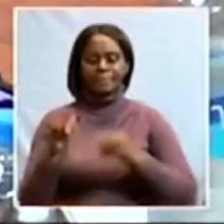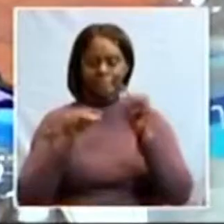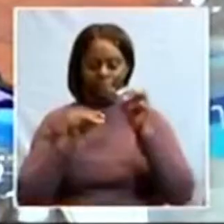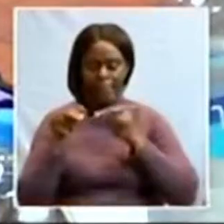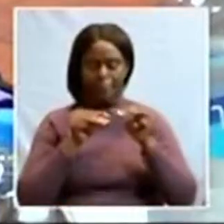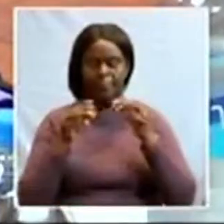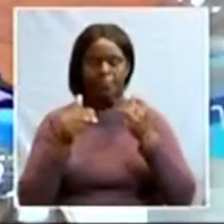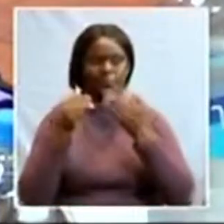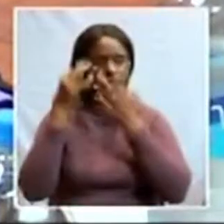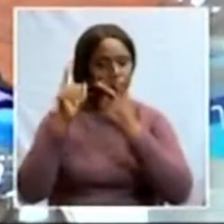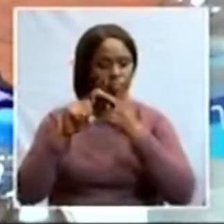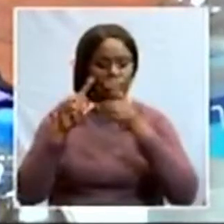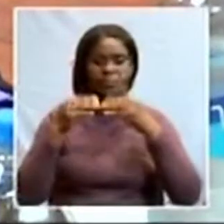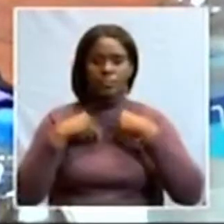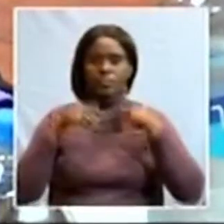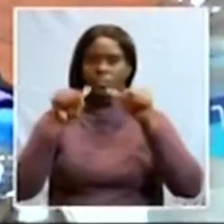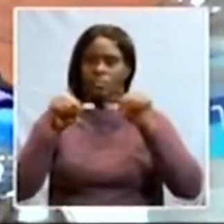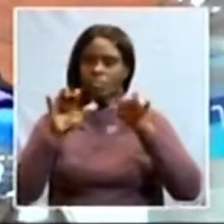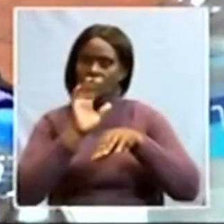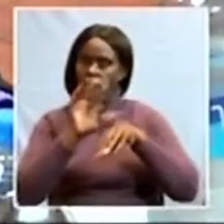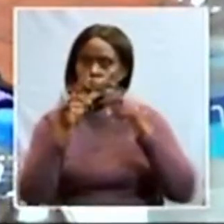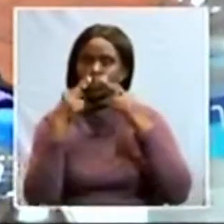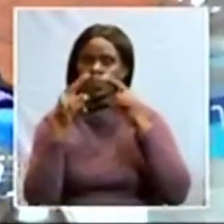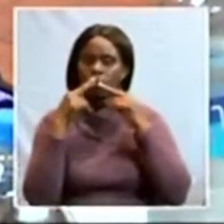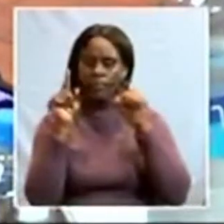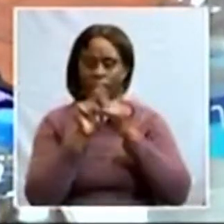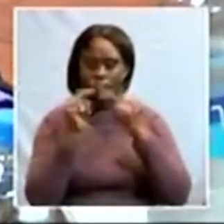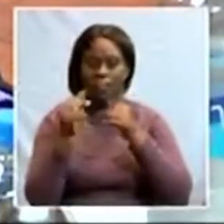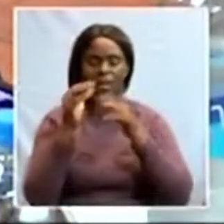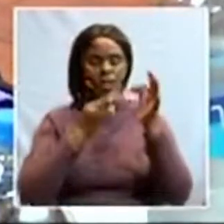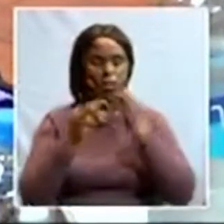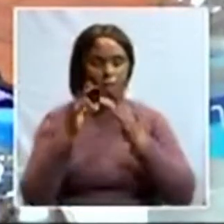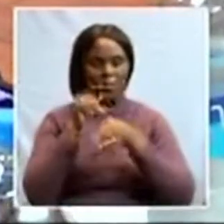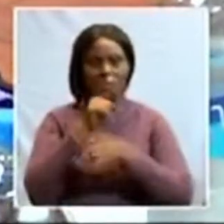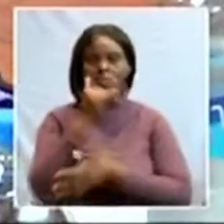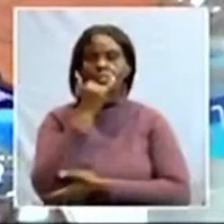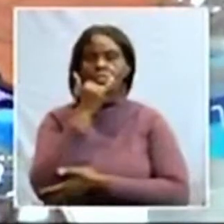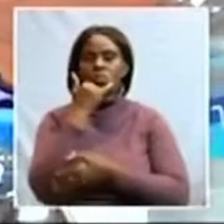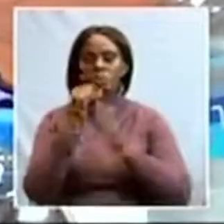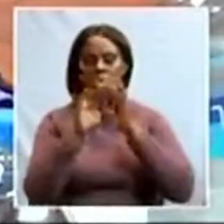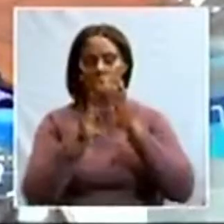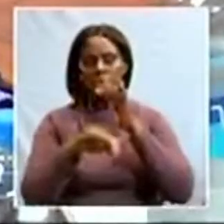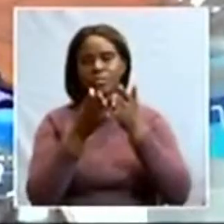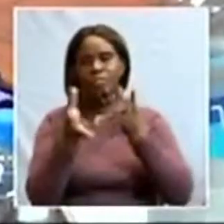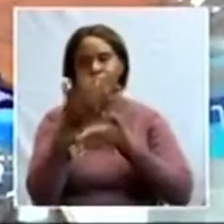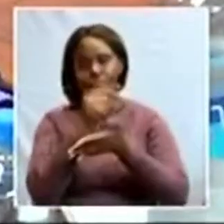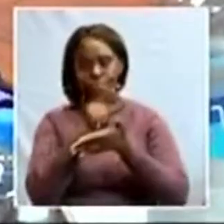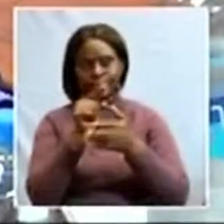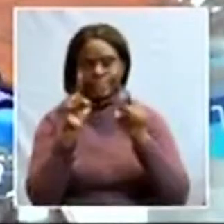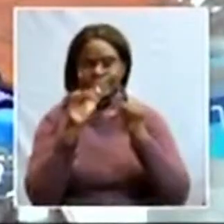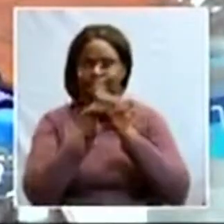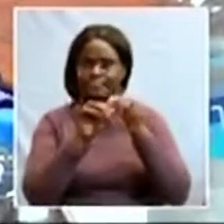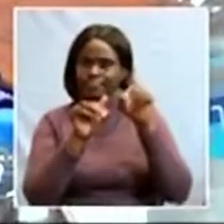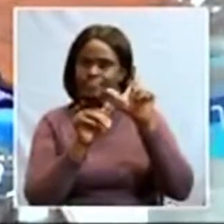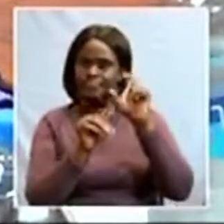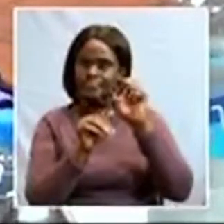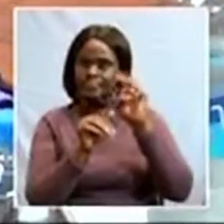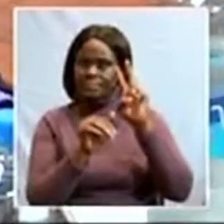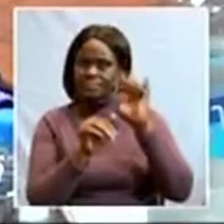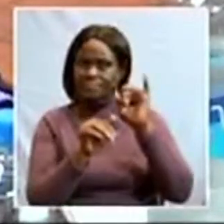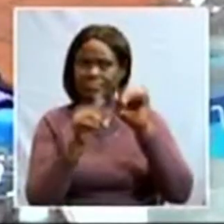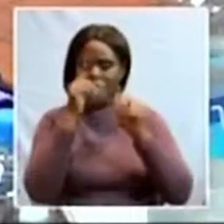Management wishes to acknowledge the auditor's findings and wish to state that the cause of undercorrection on levies was due